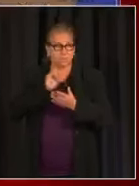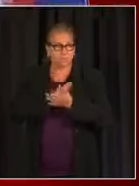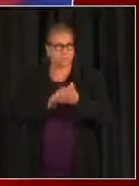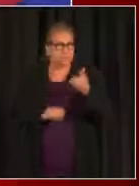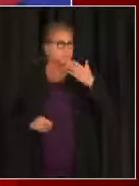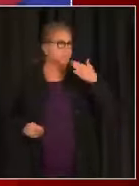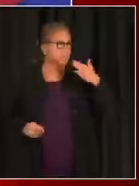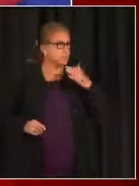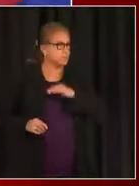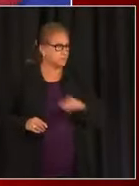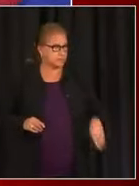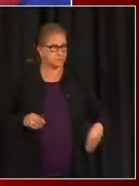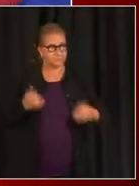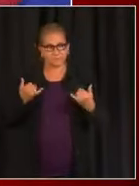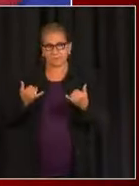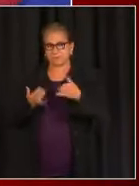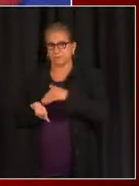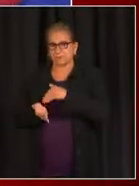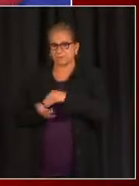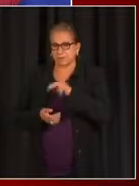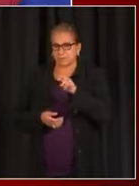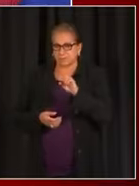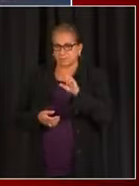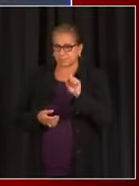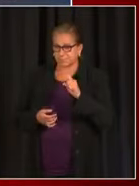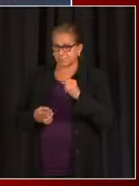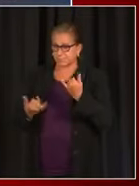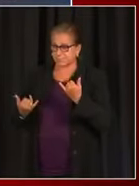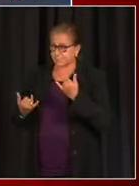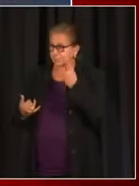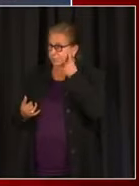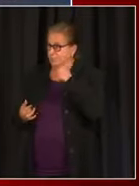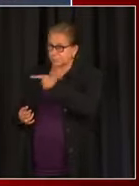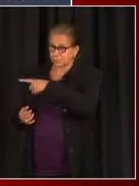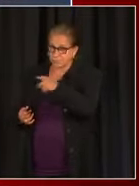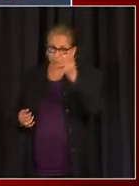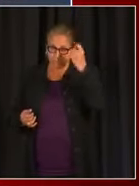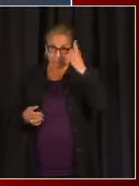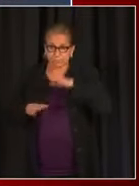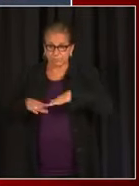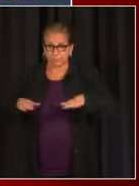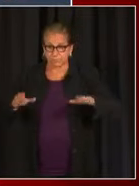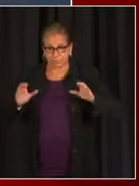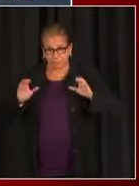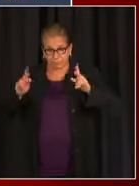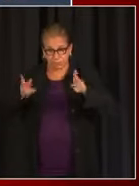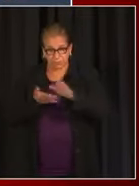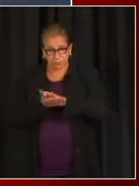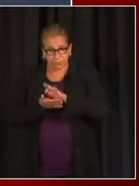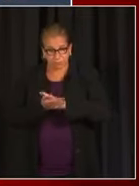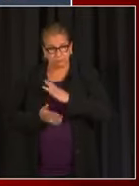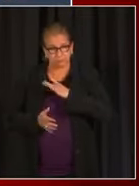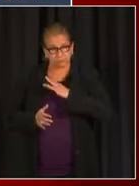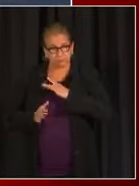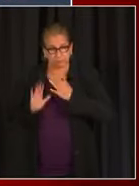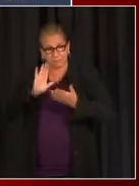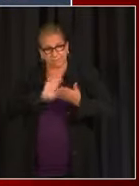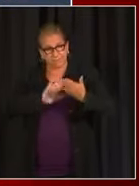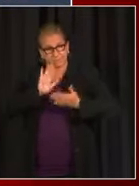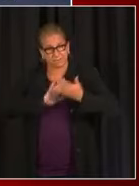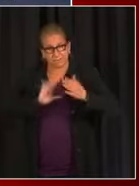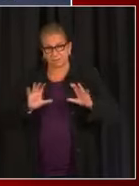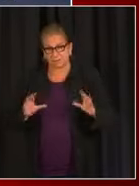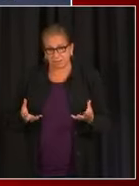Madam Mayor. It is extremely important for all of us, for our children, to be back in school learning in person this